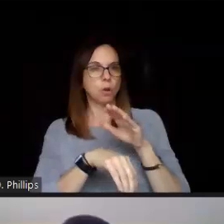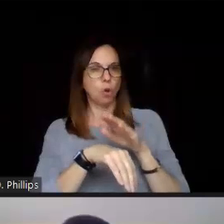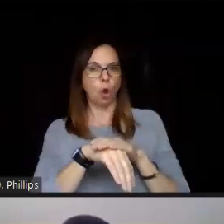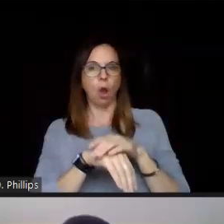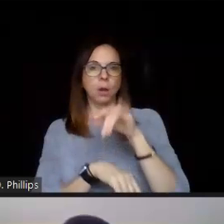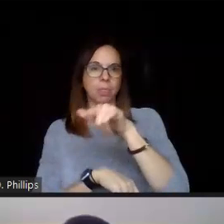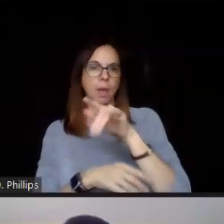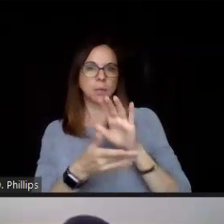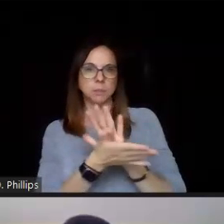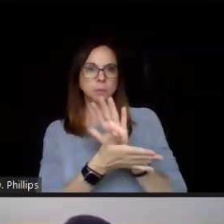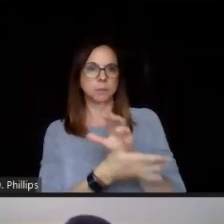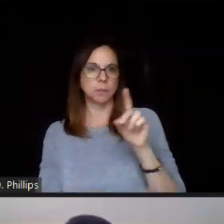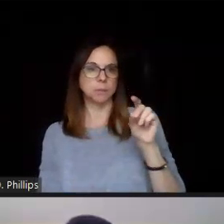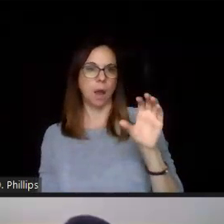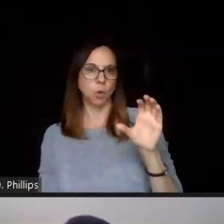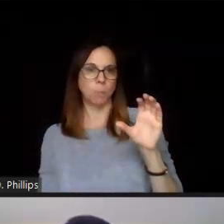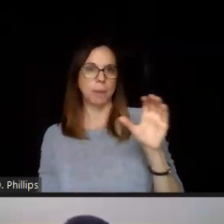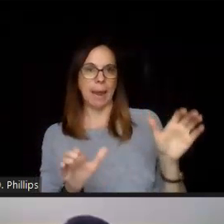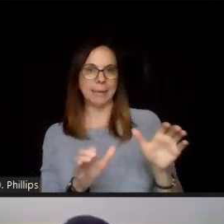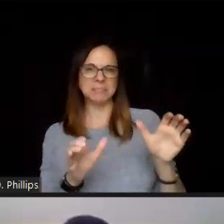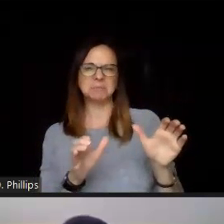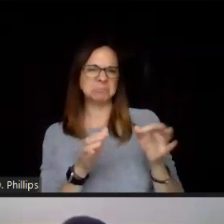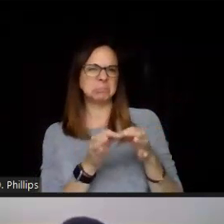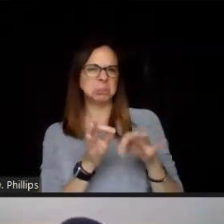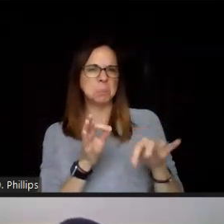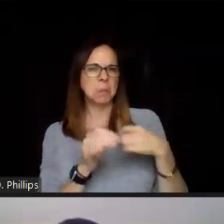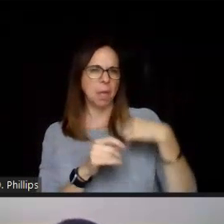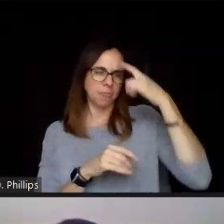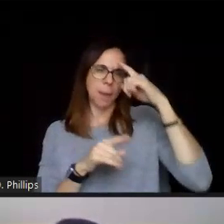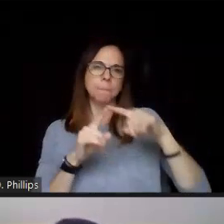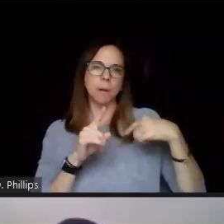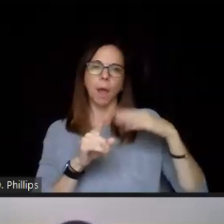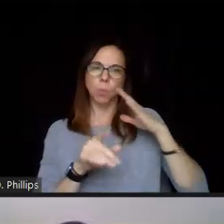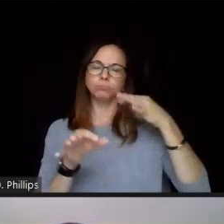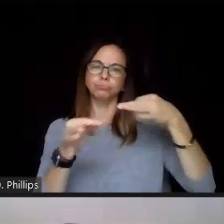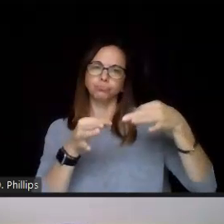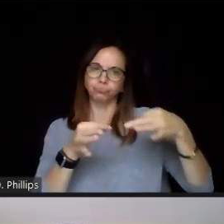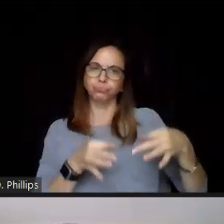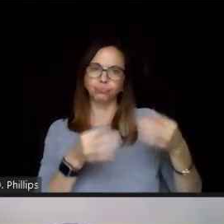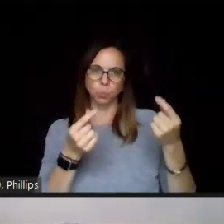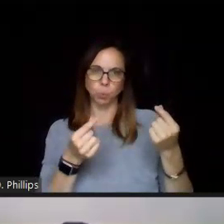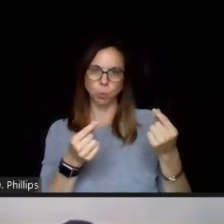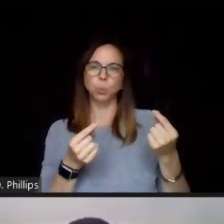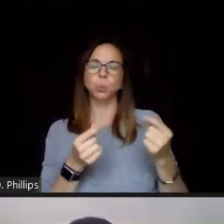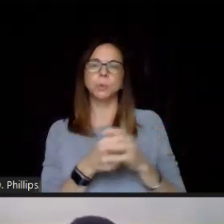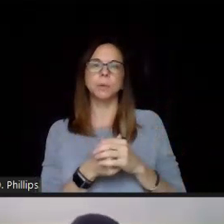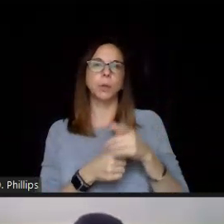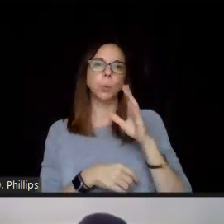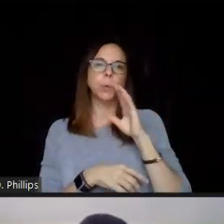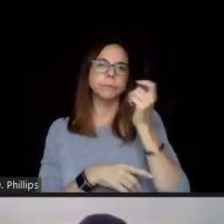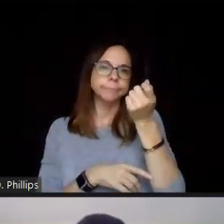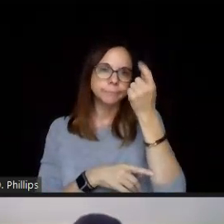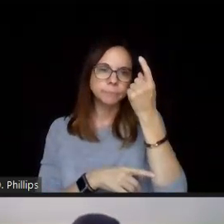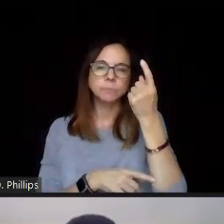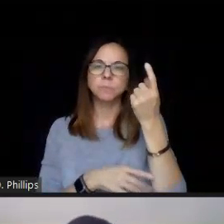a document-based activity. Pretty simple, I think, but let me walk you through the directions so you'll